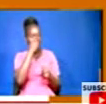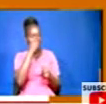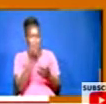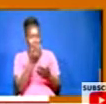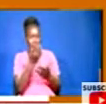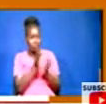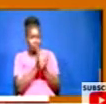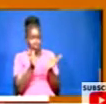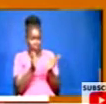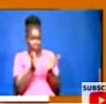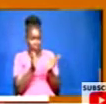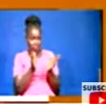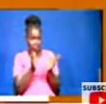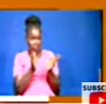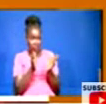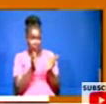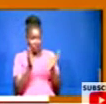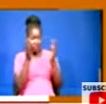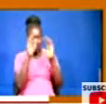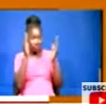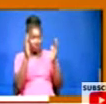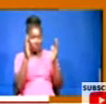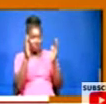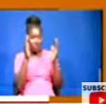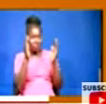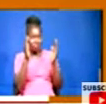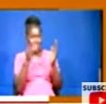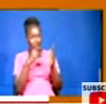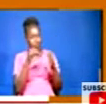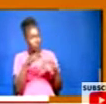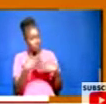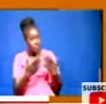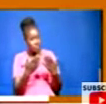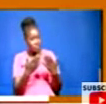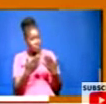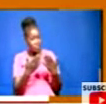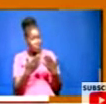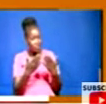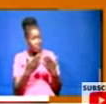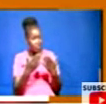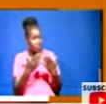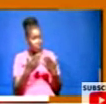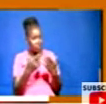public ceremony. So how do you rate his speech, first of all?